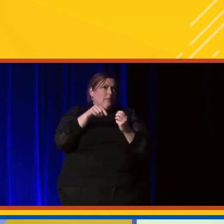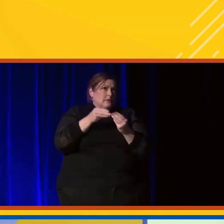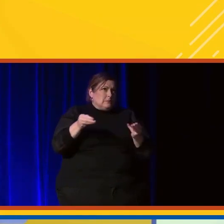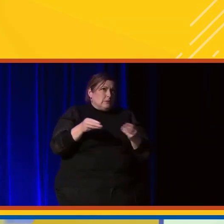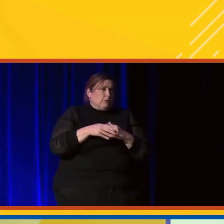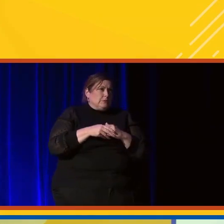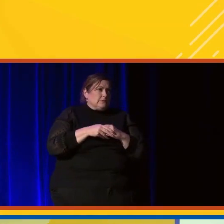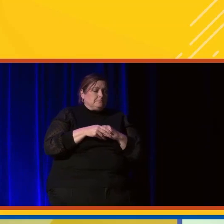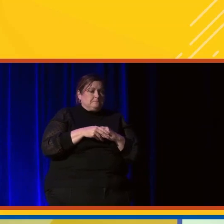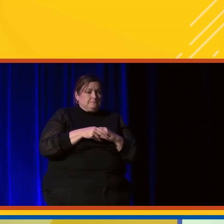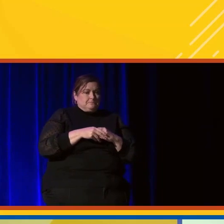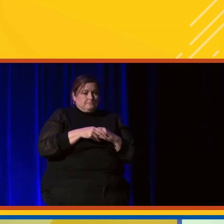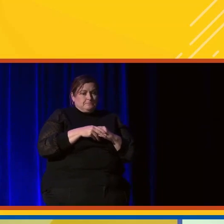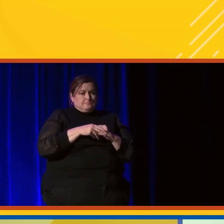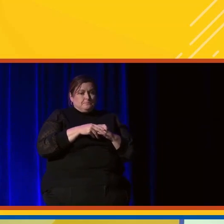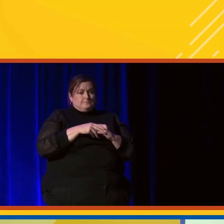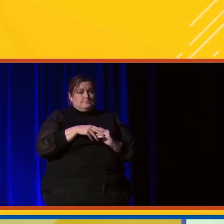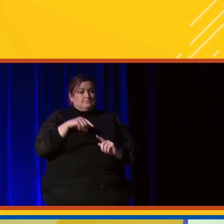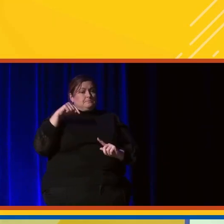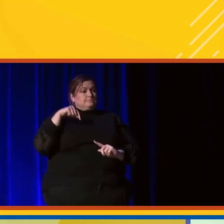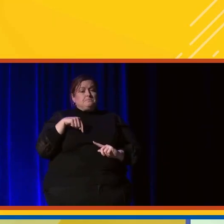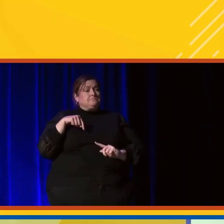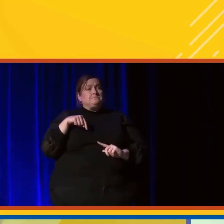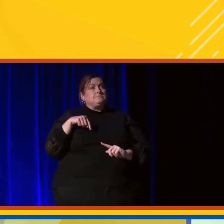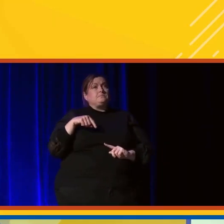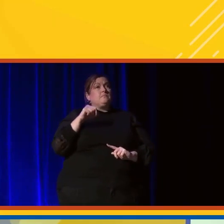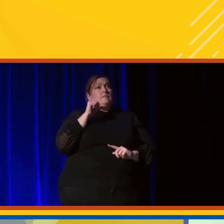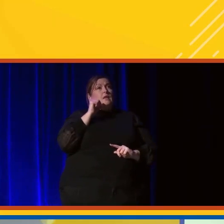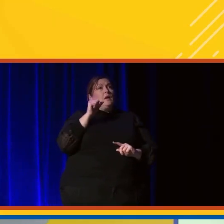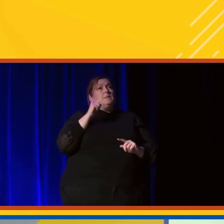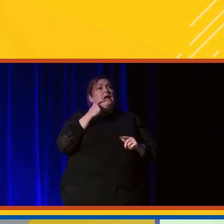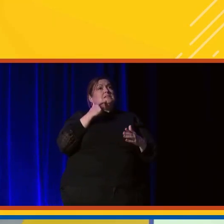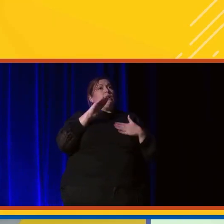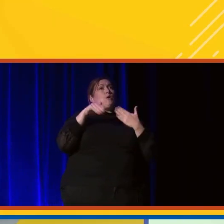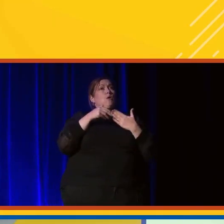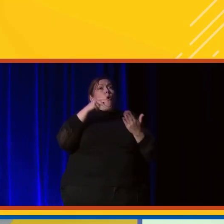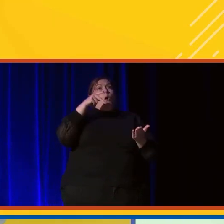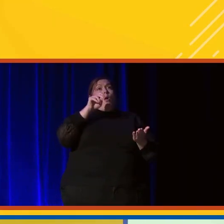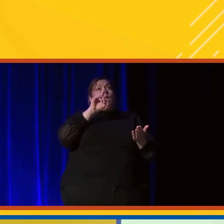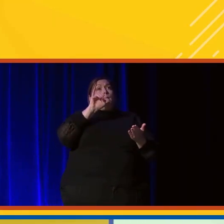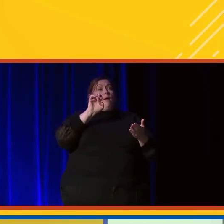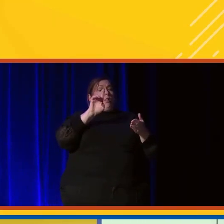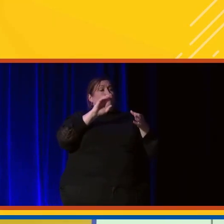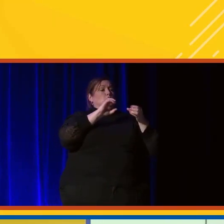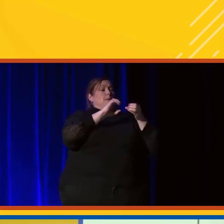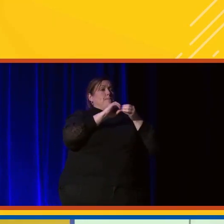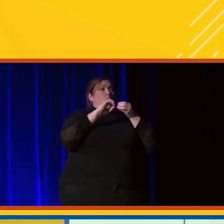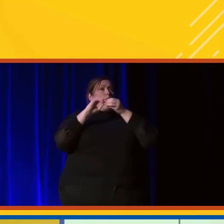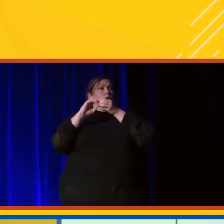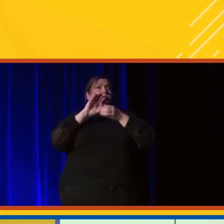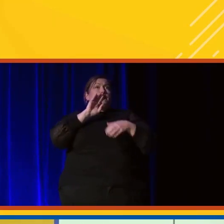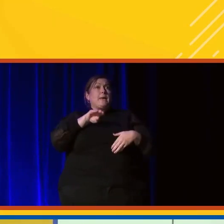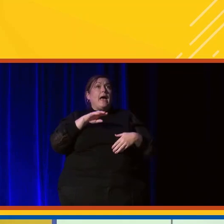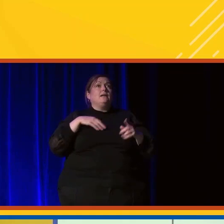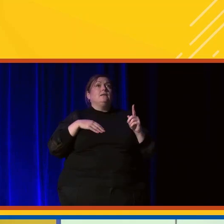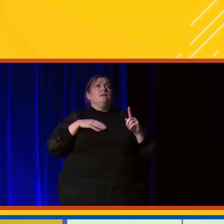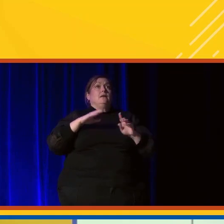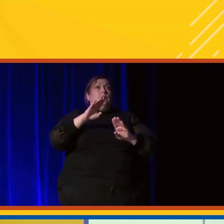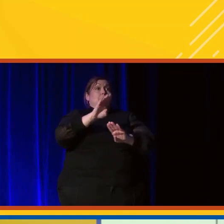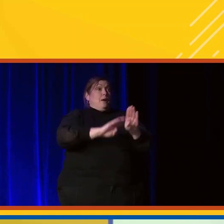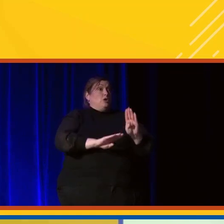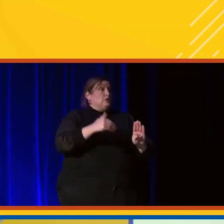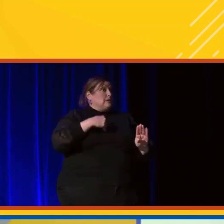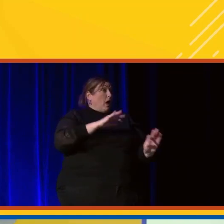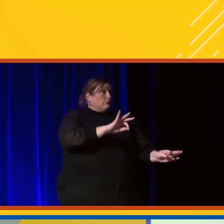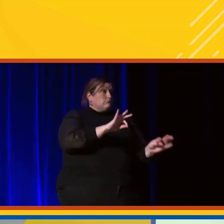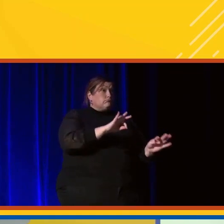materials? This is not to say that all polymers, by definition, are bad. Biology is rife with great